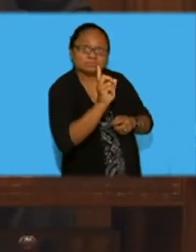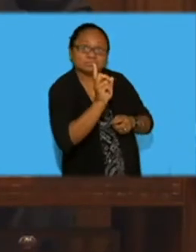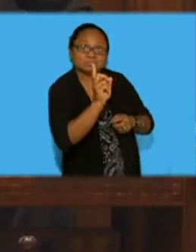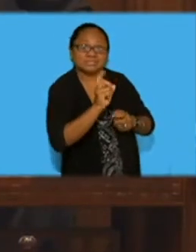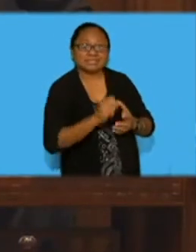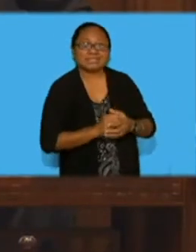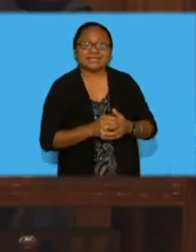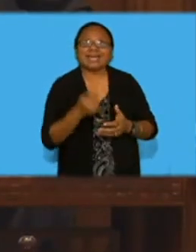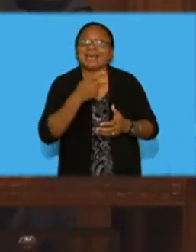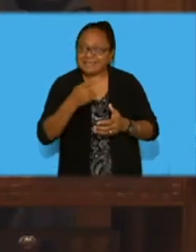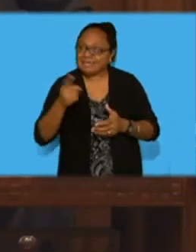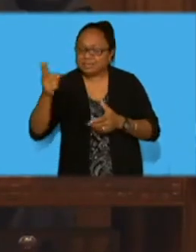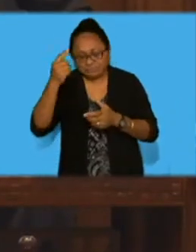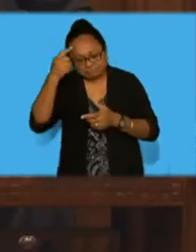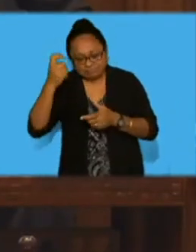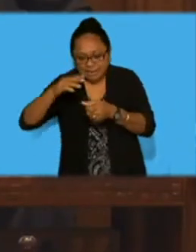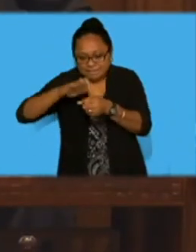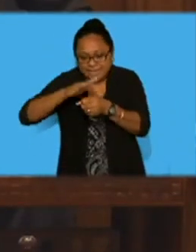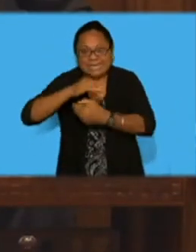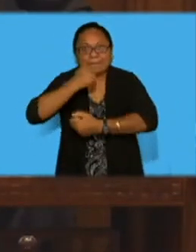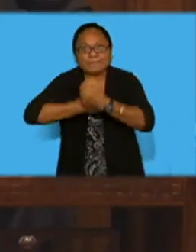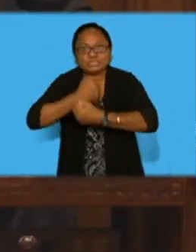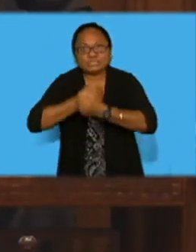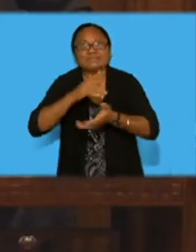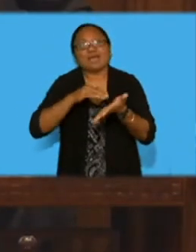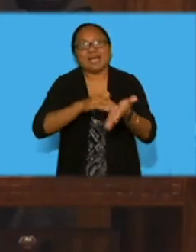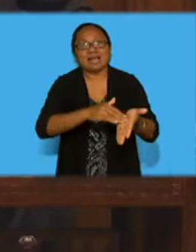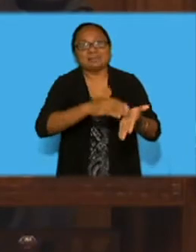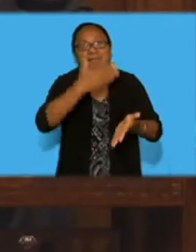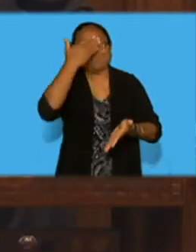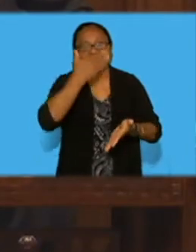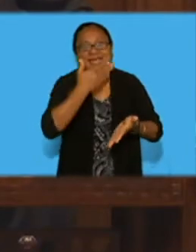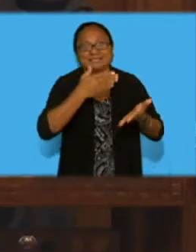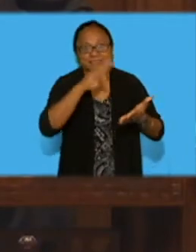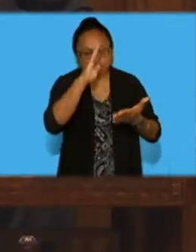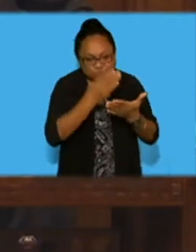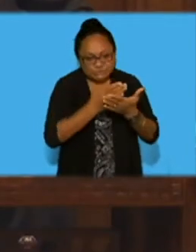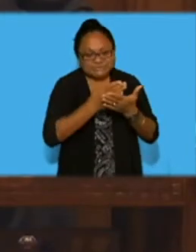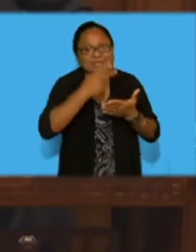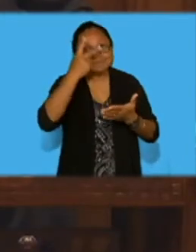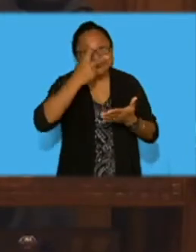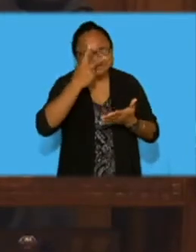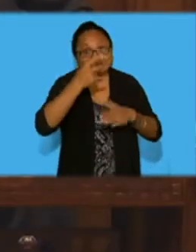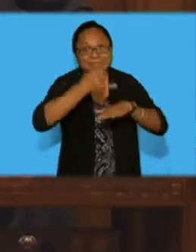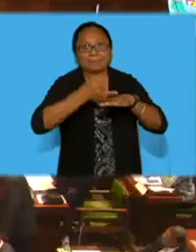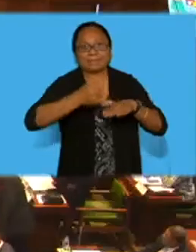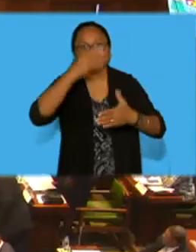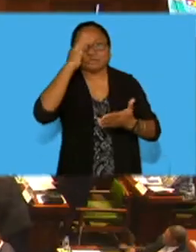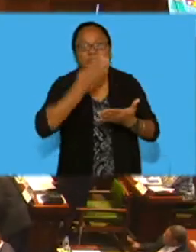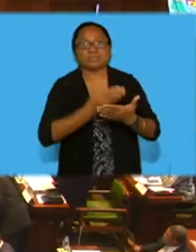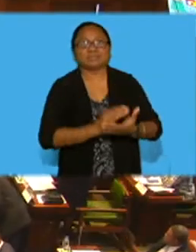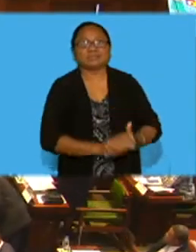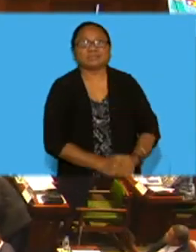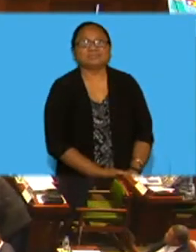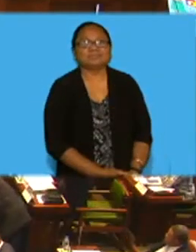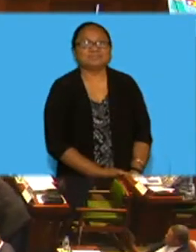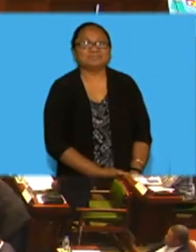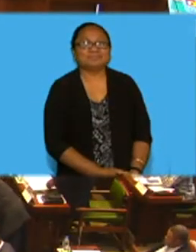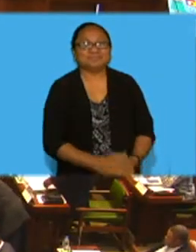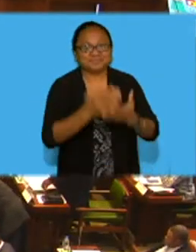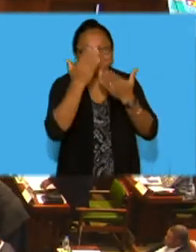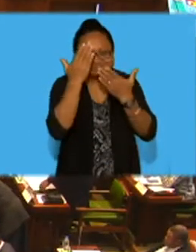and then developing this device, Madam Speaker. Thank you. Thank you. Honorable Mikhail